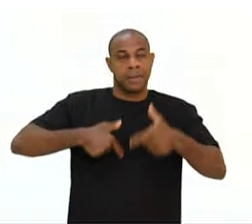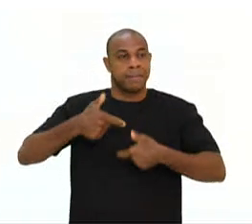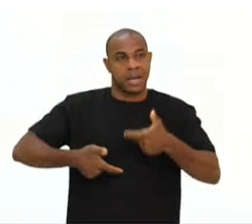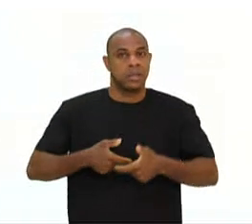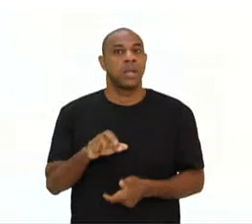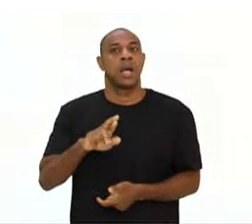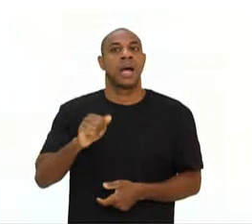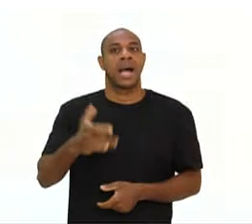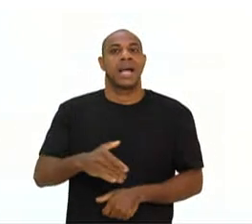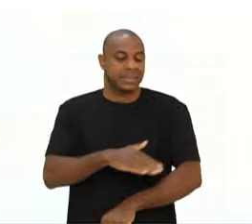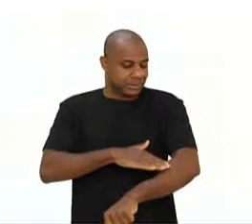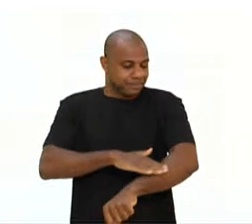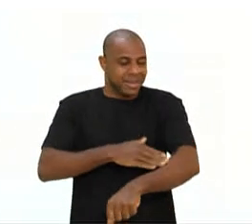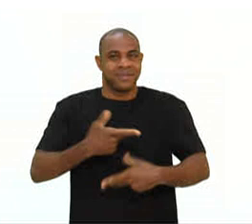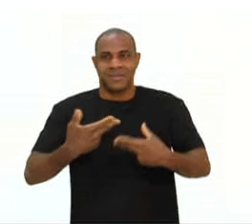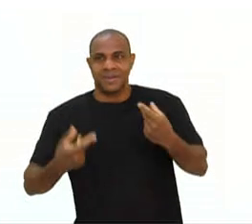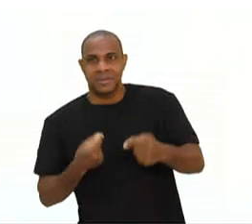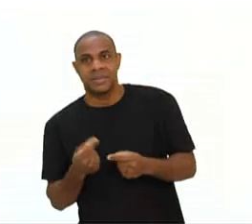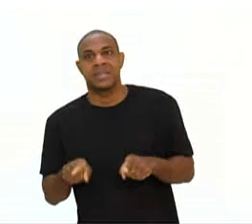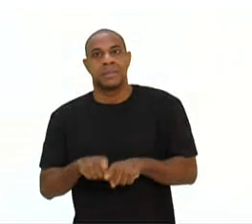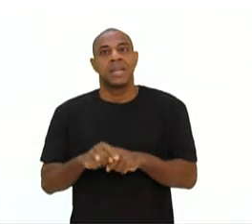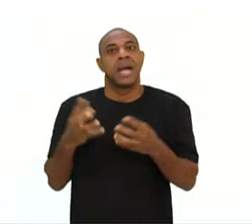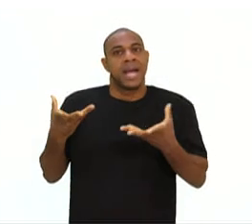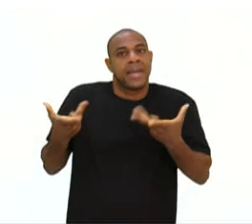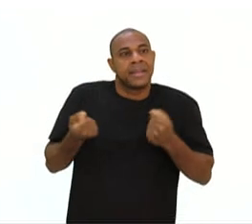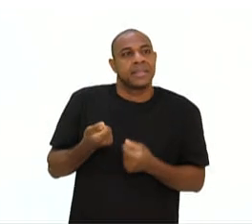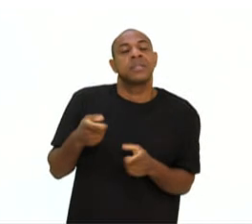a herança dos negros na América.